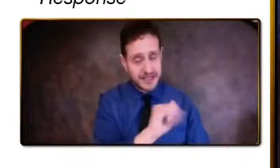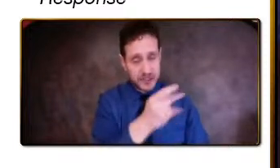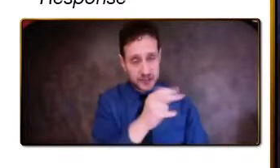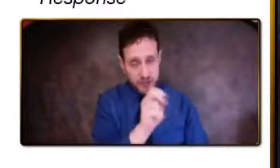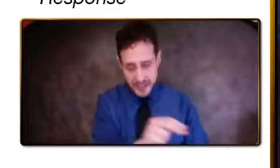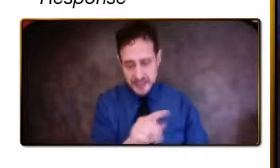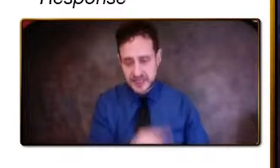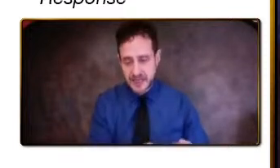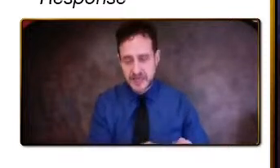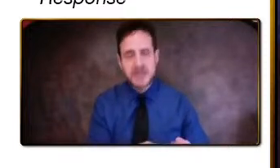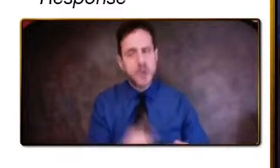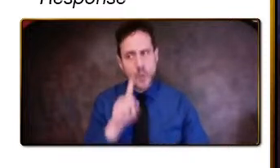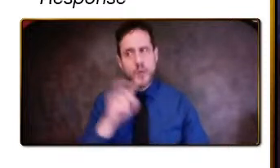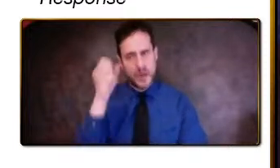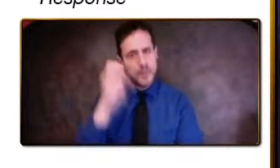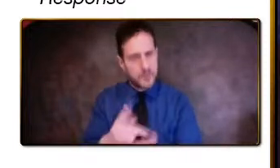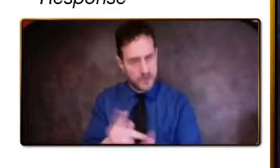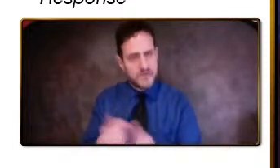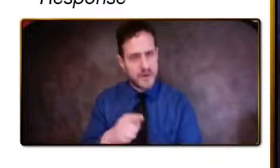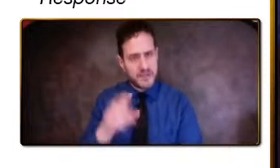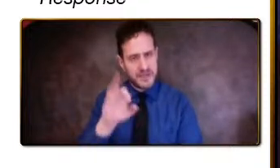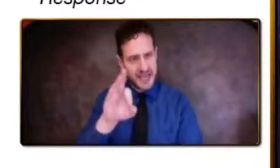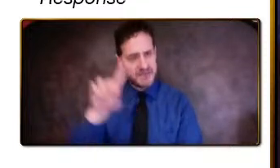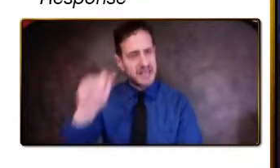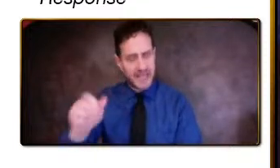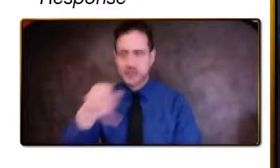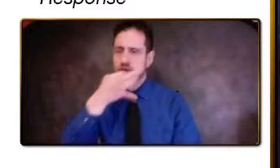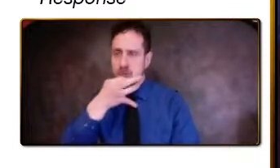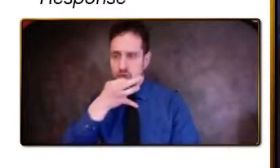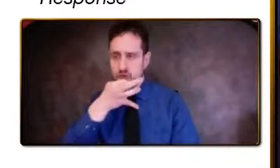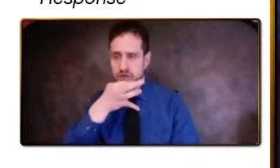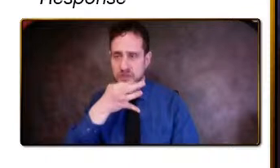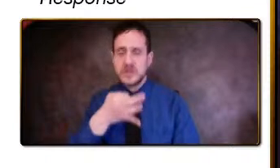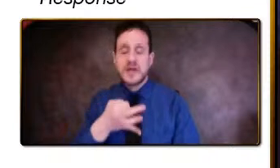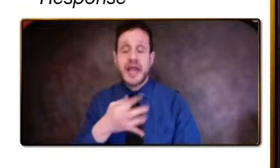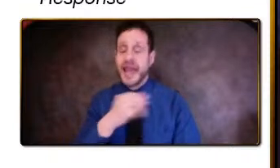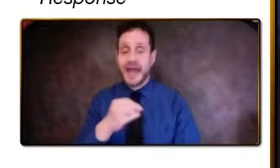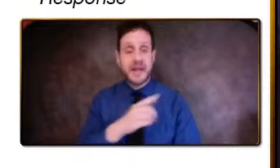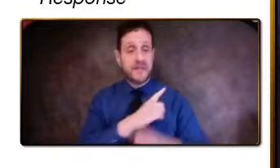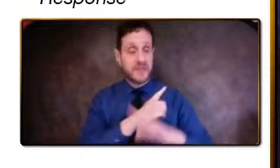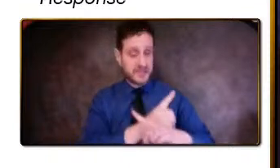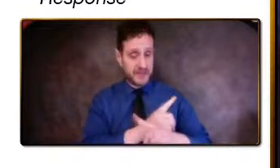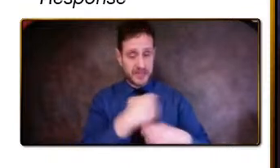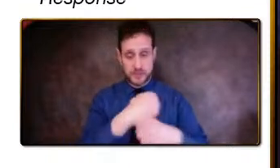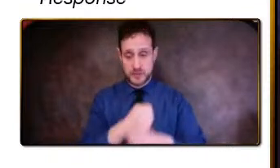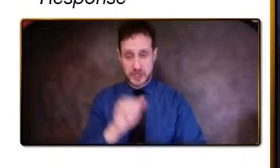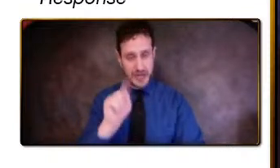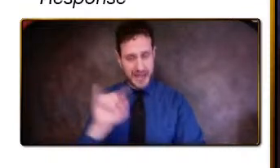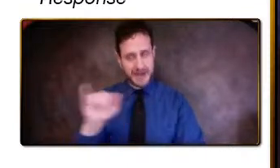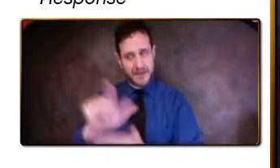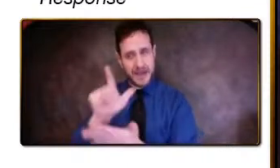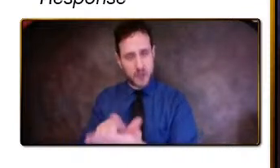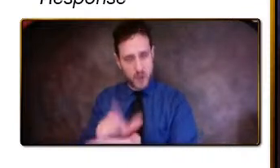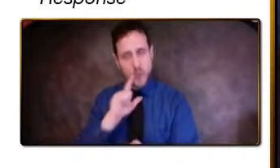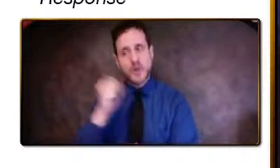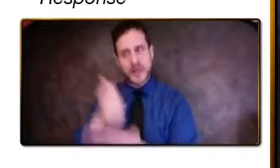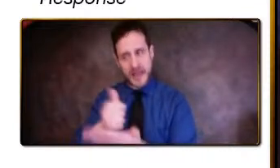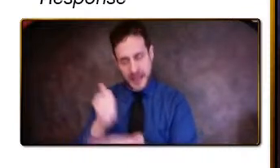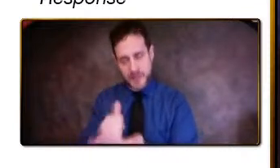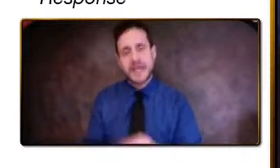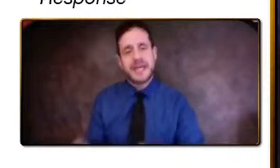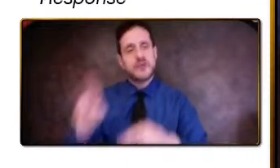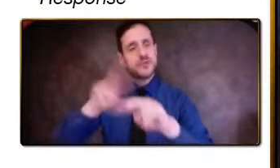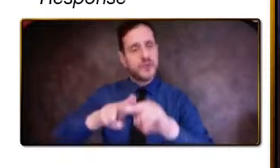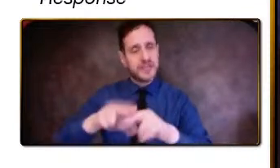approval will be given by the FDA. And again, the DPA, the Defense Production Act, will help to amplify the production there.